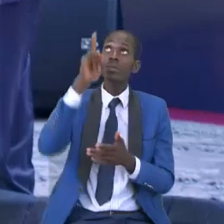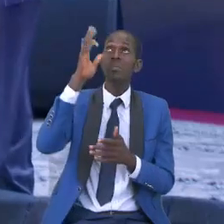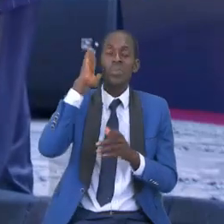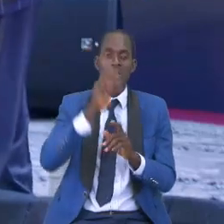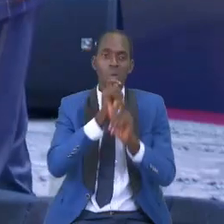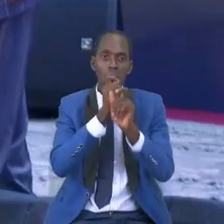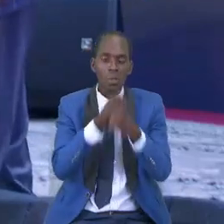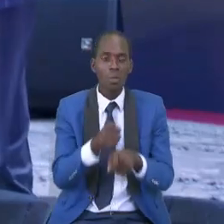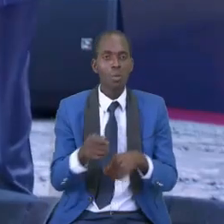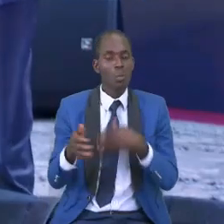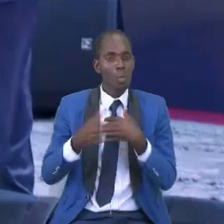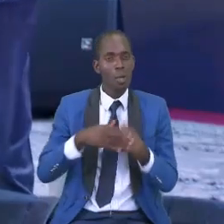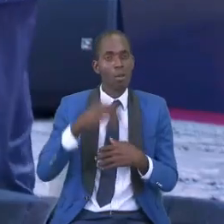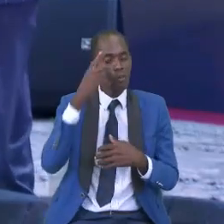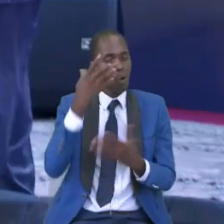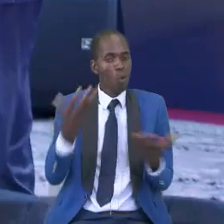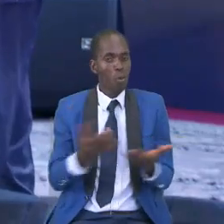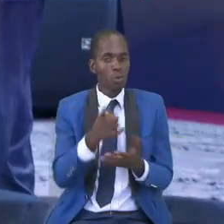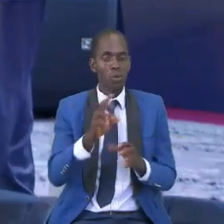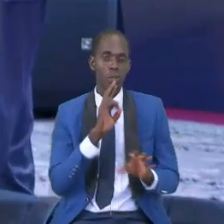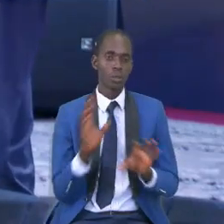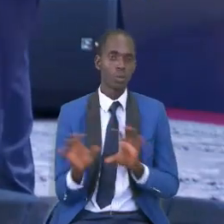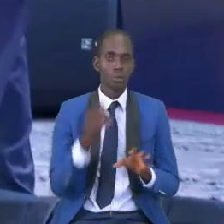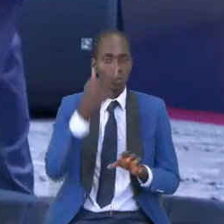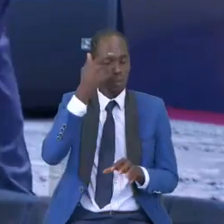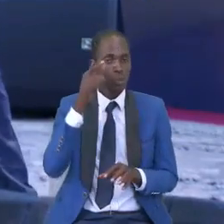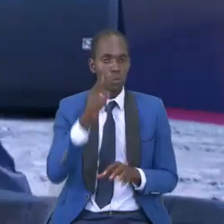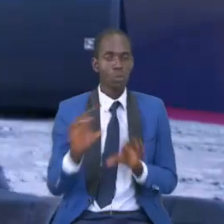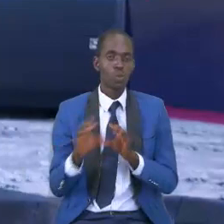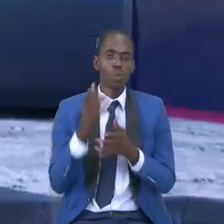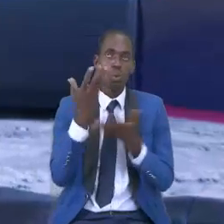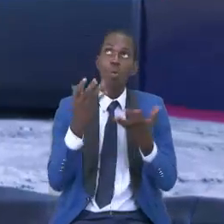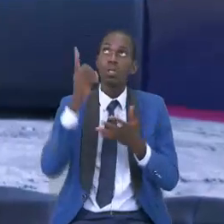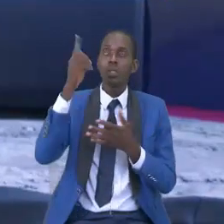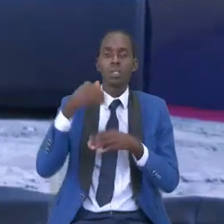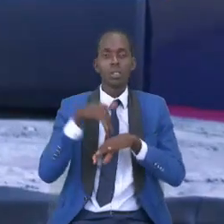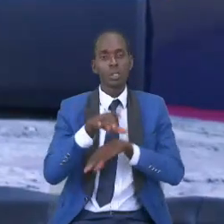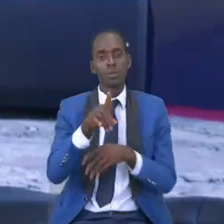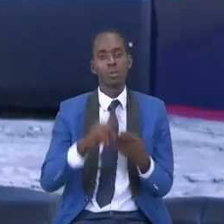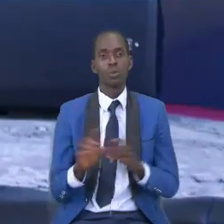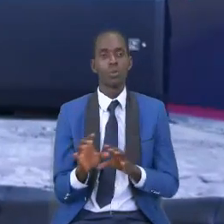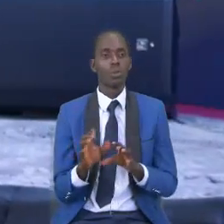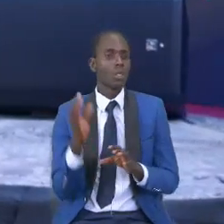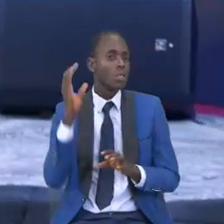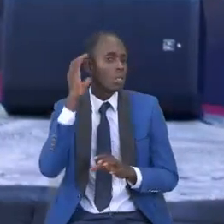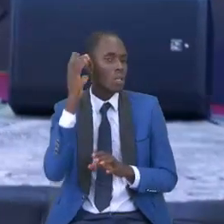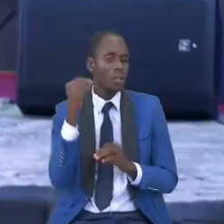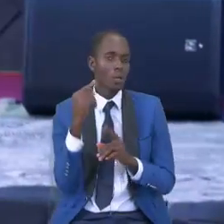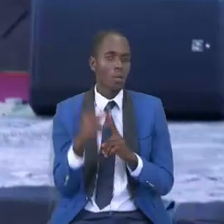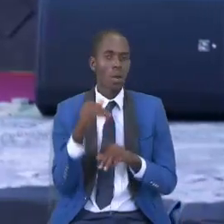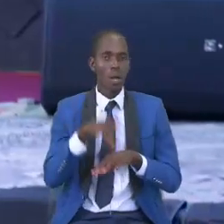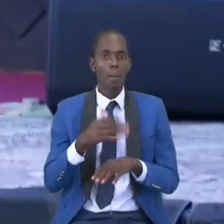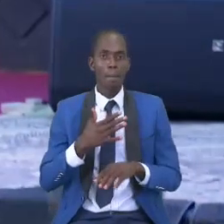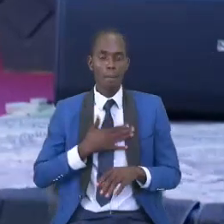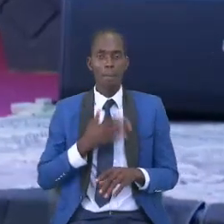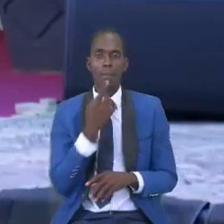what you're doing because you did what he called you to do. He said, therefore, hear the word at my mouth.